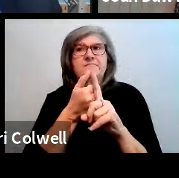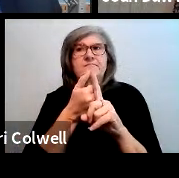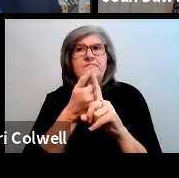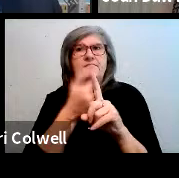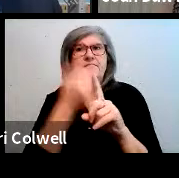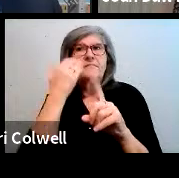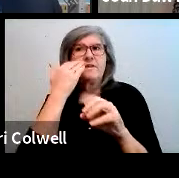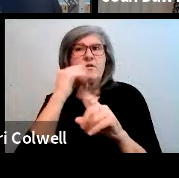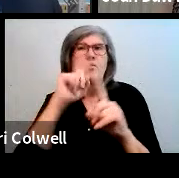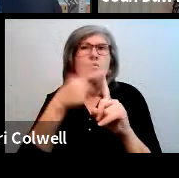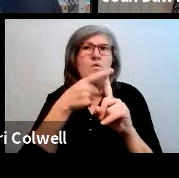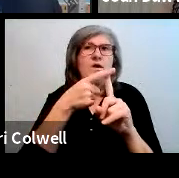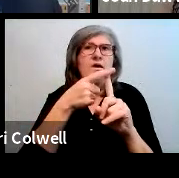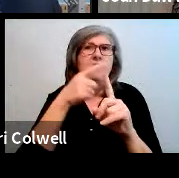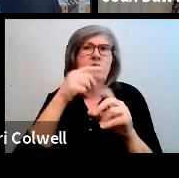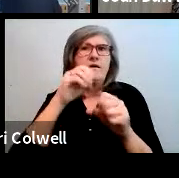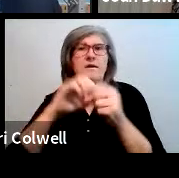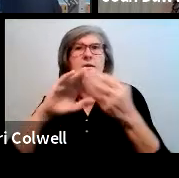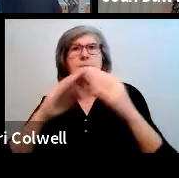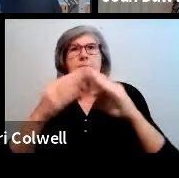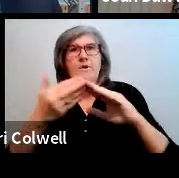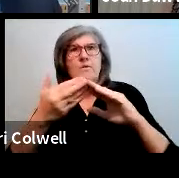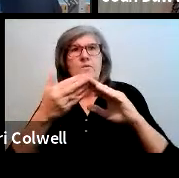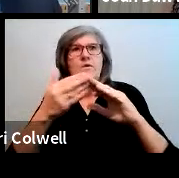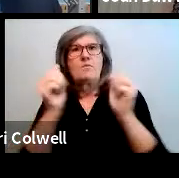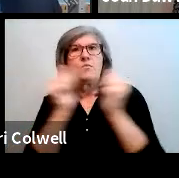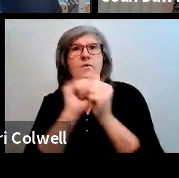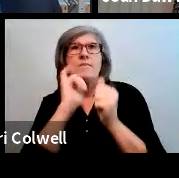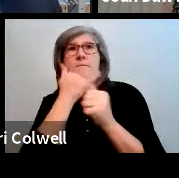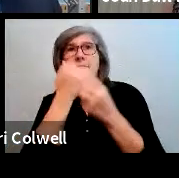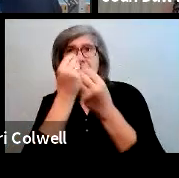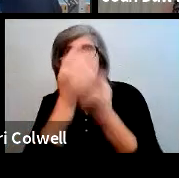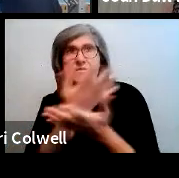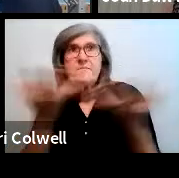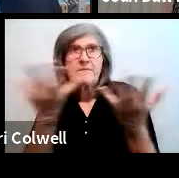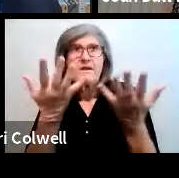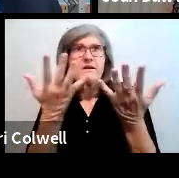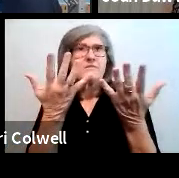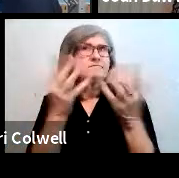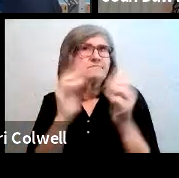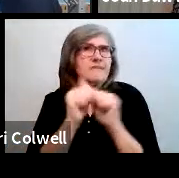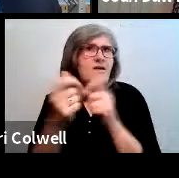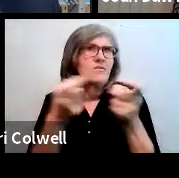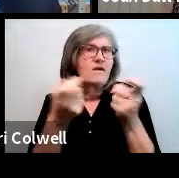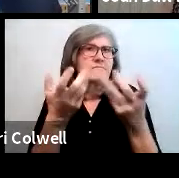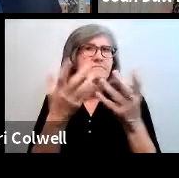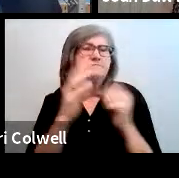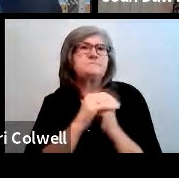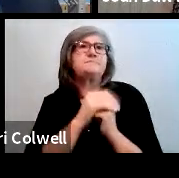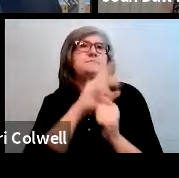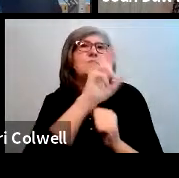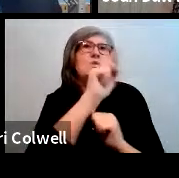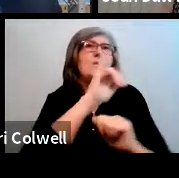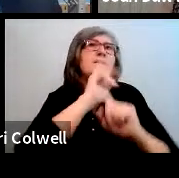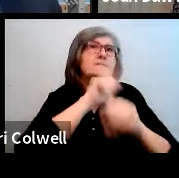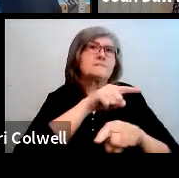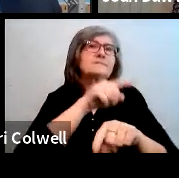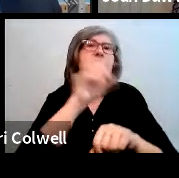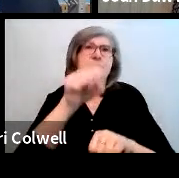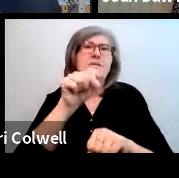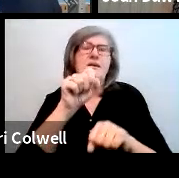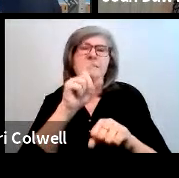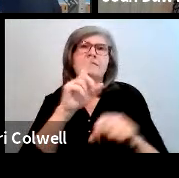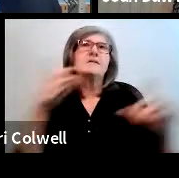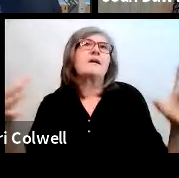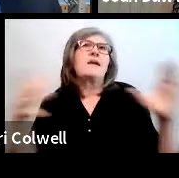they're in a community where misinformation is being spread. Yes, they are very connected,